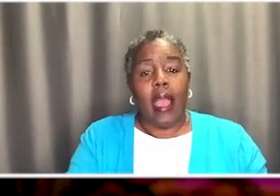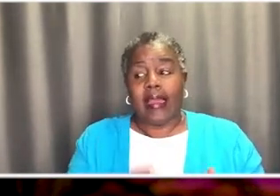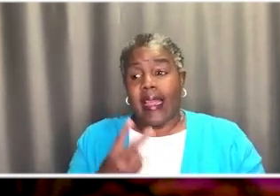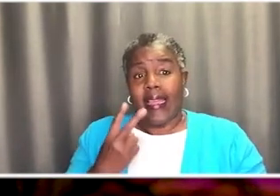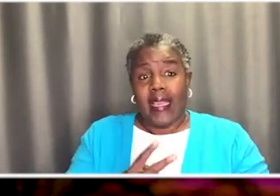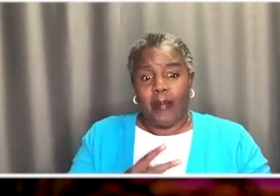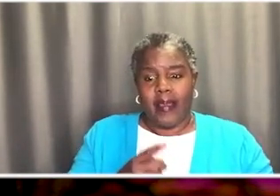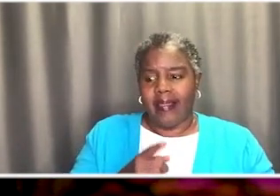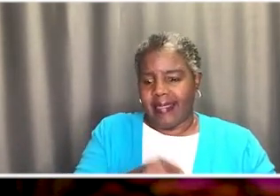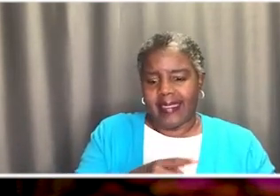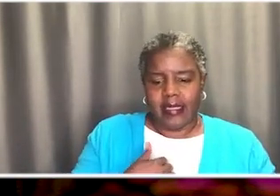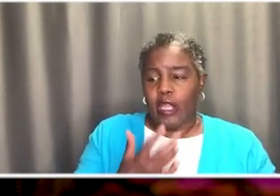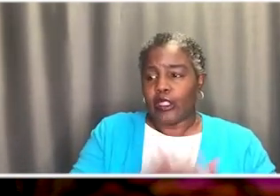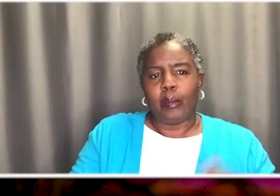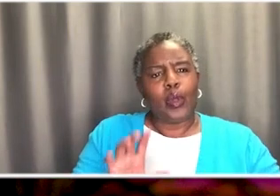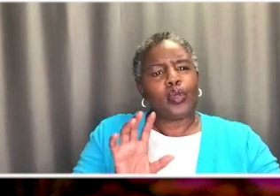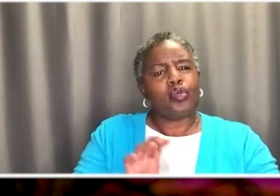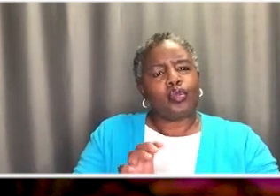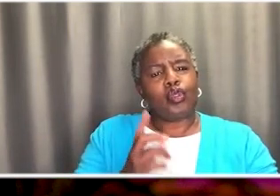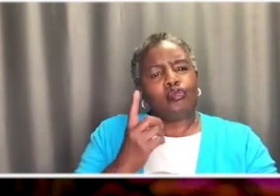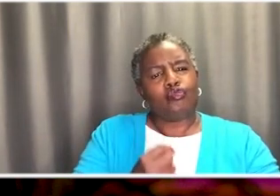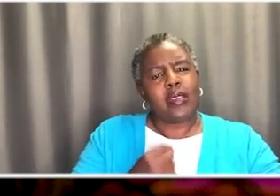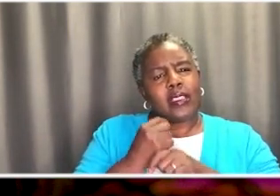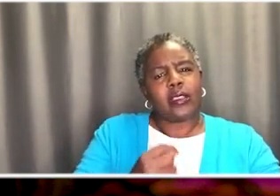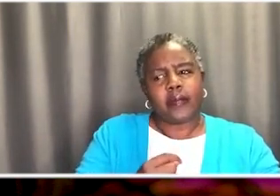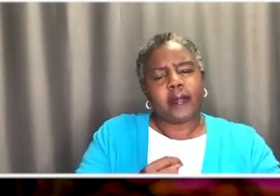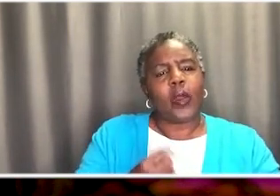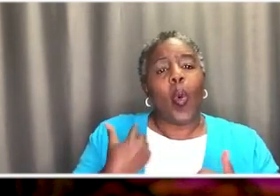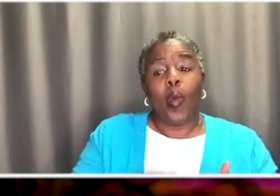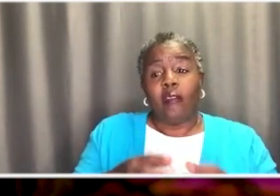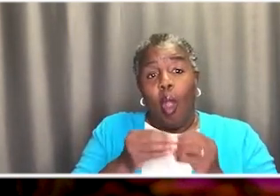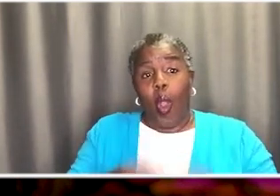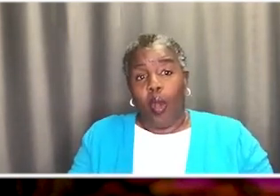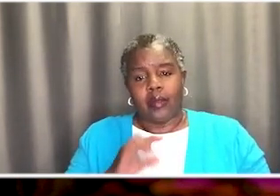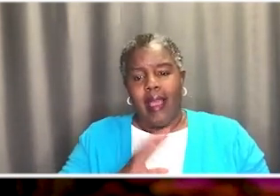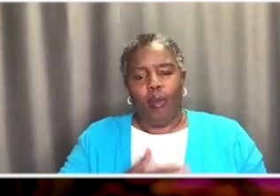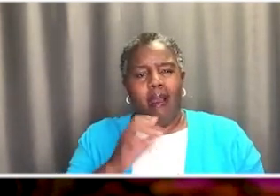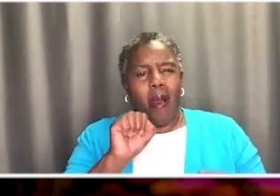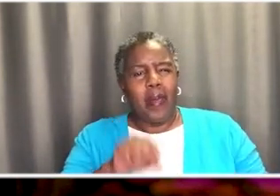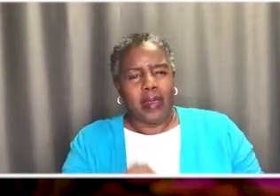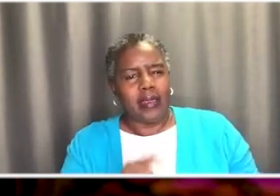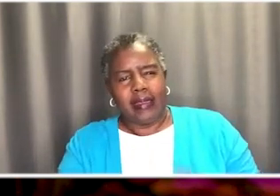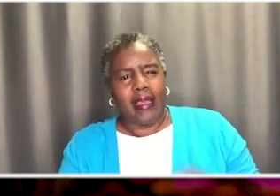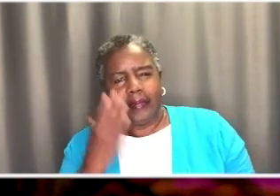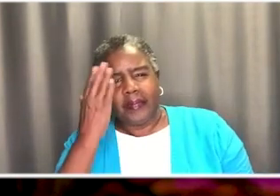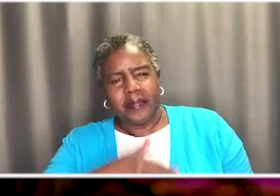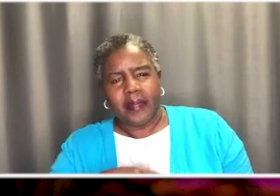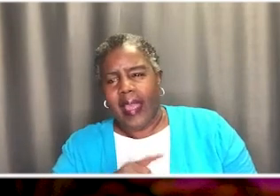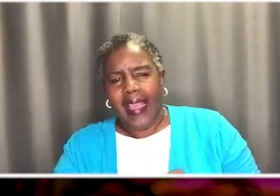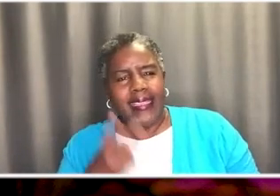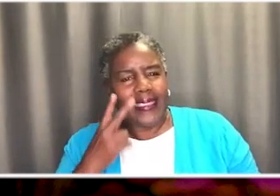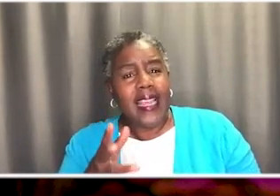of upholding some church traditions, we have lost our ability to see the